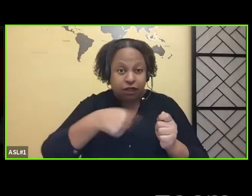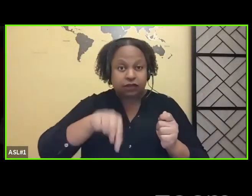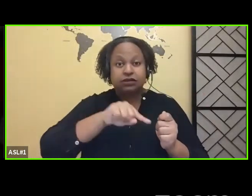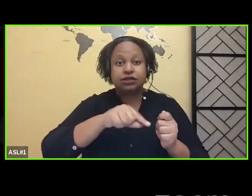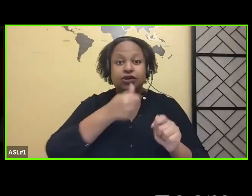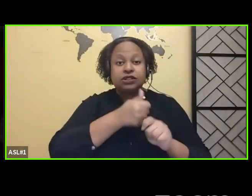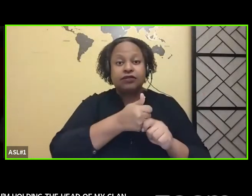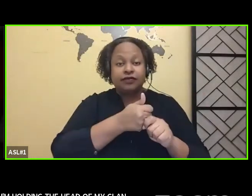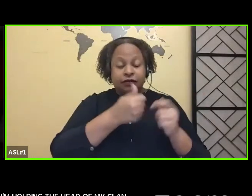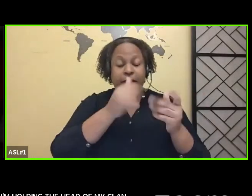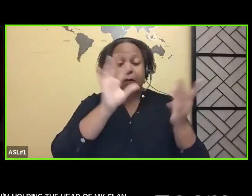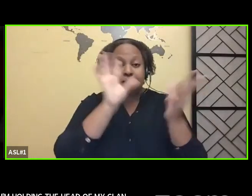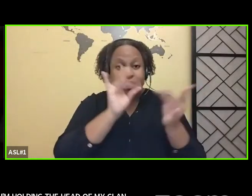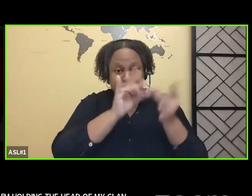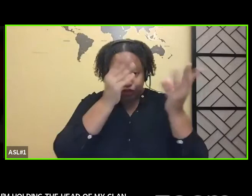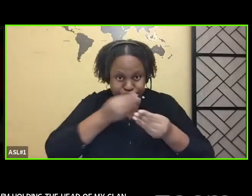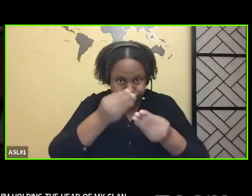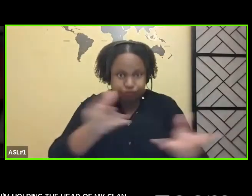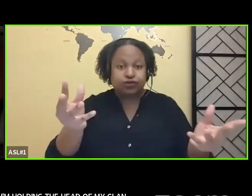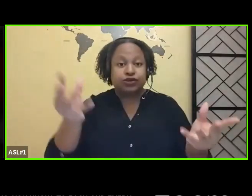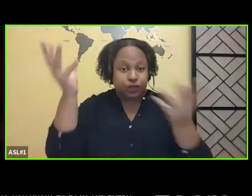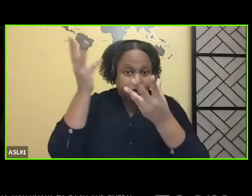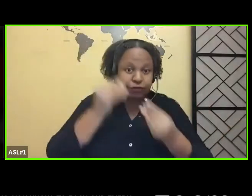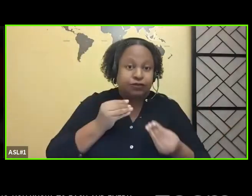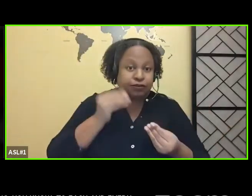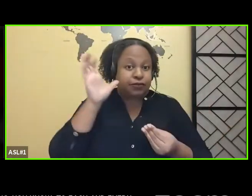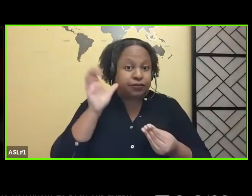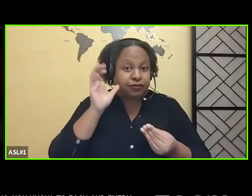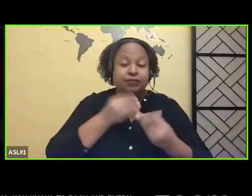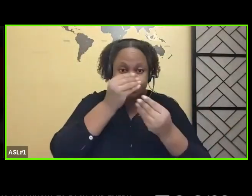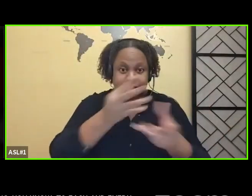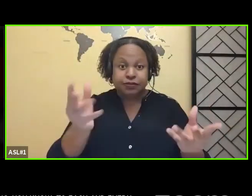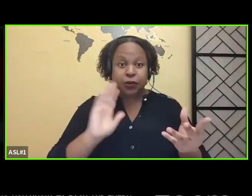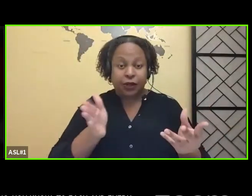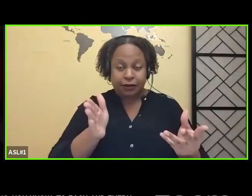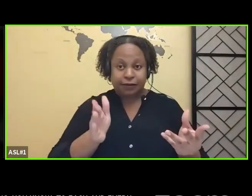the messenger. And when we always,